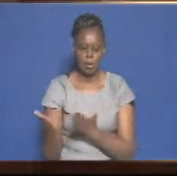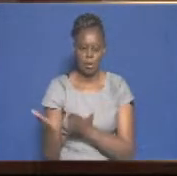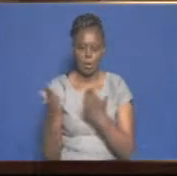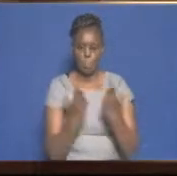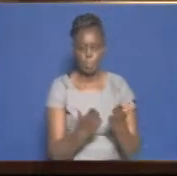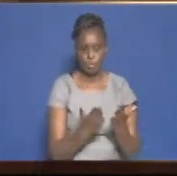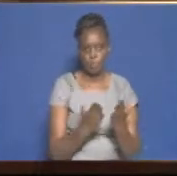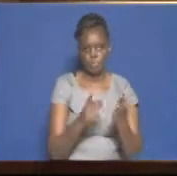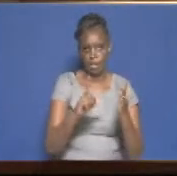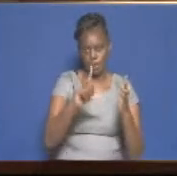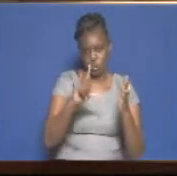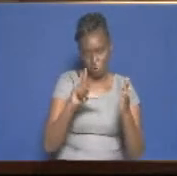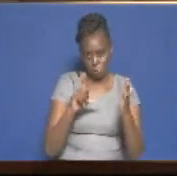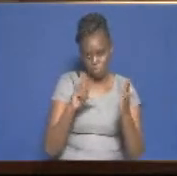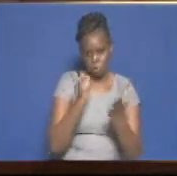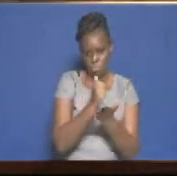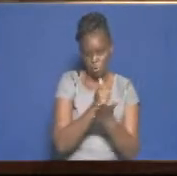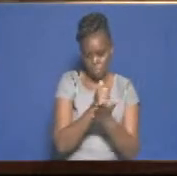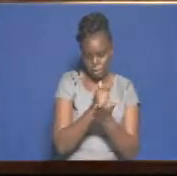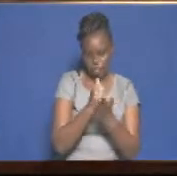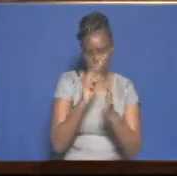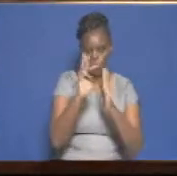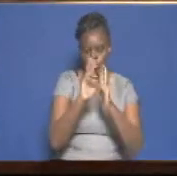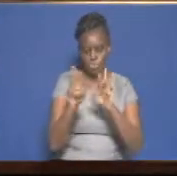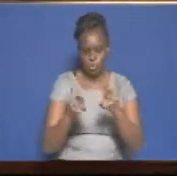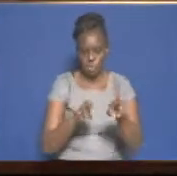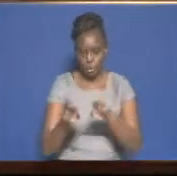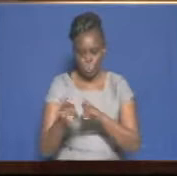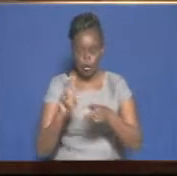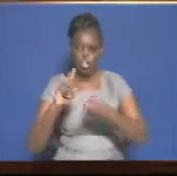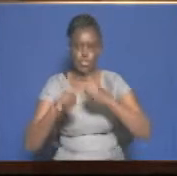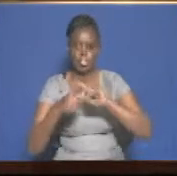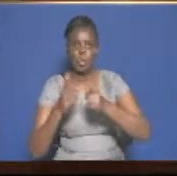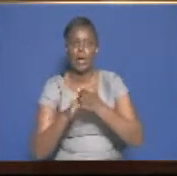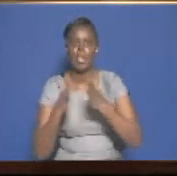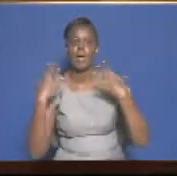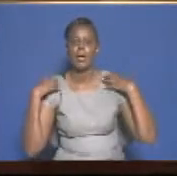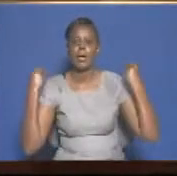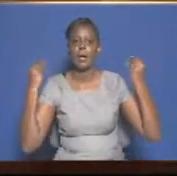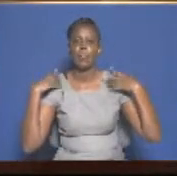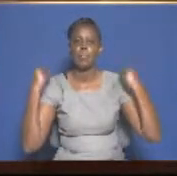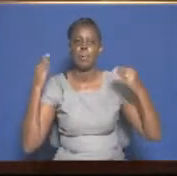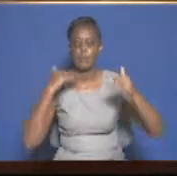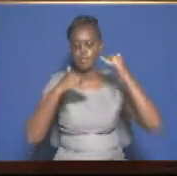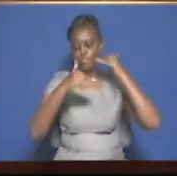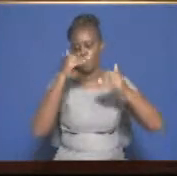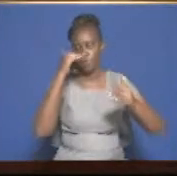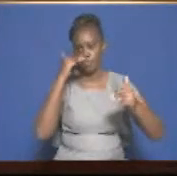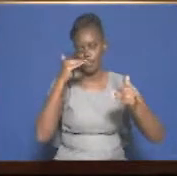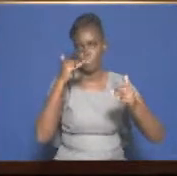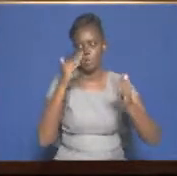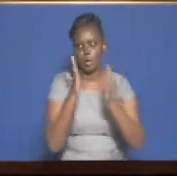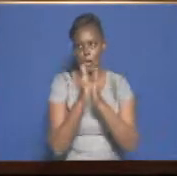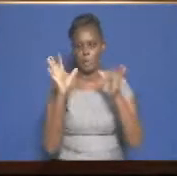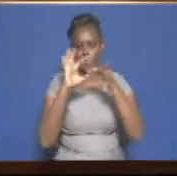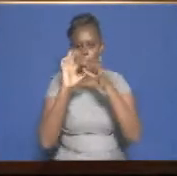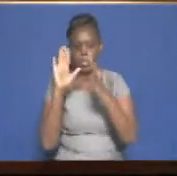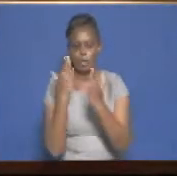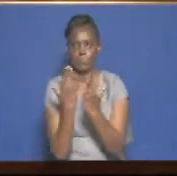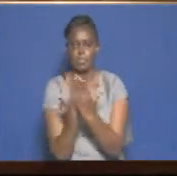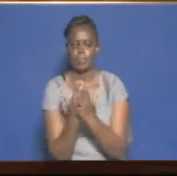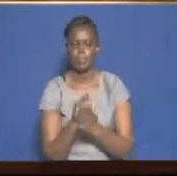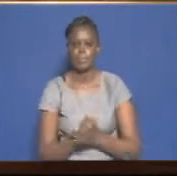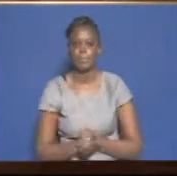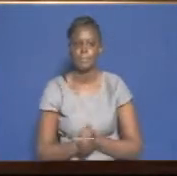the registration and regulation of the standards and practice of the profession and for connected